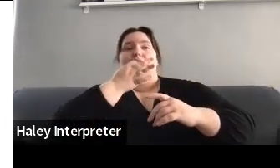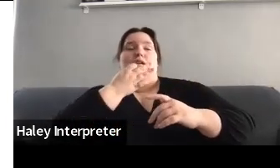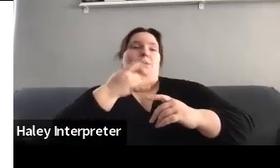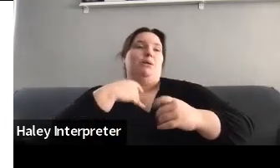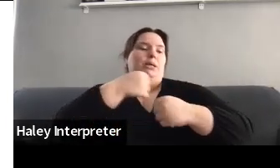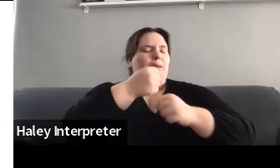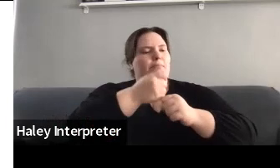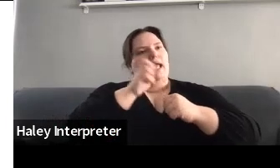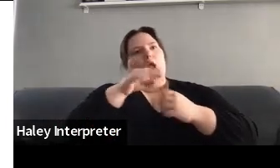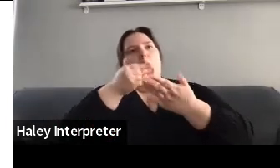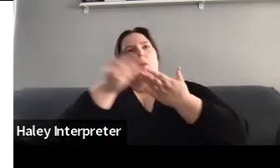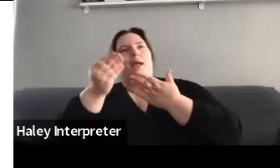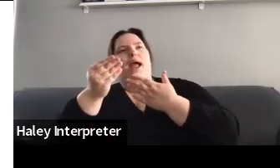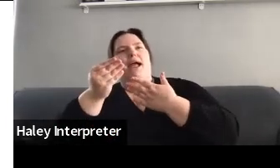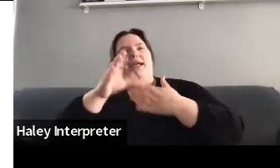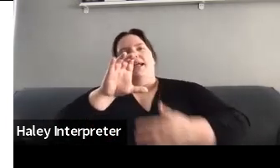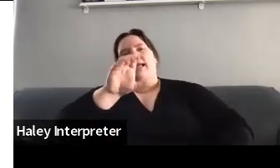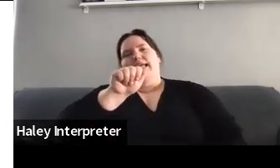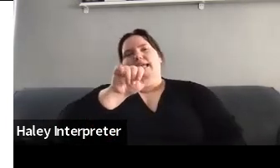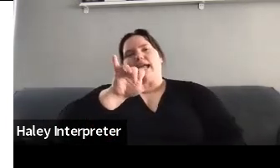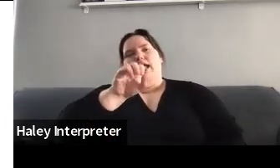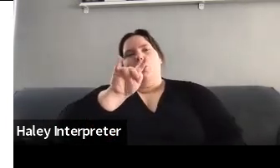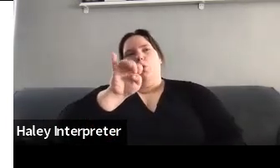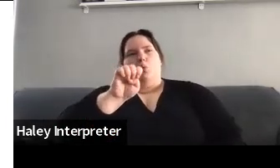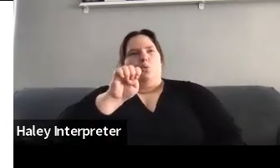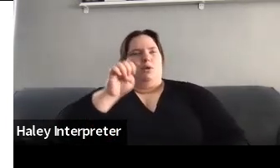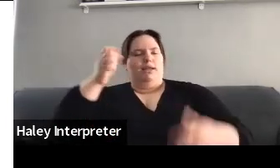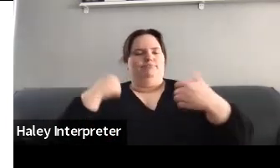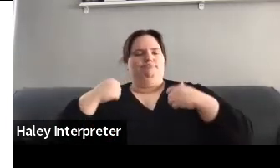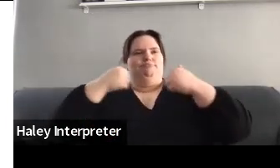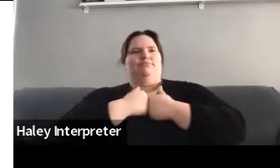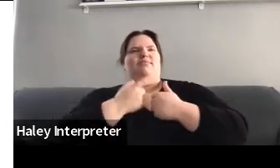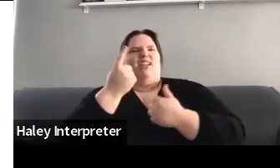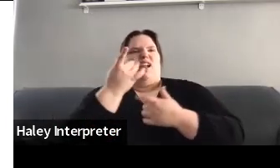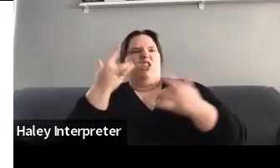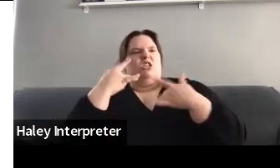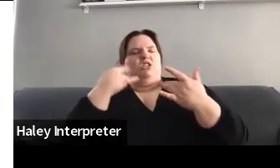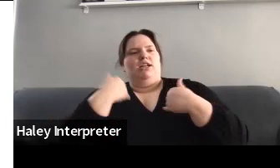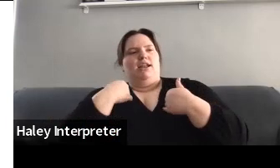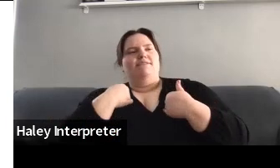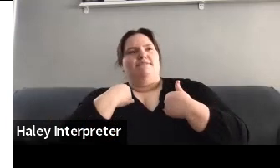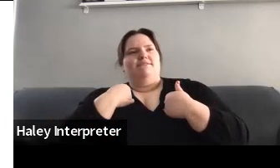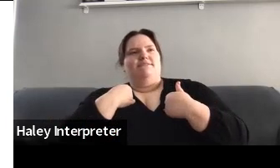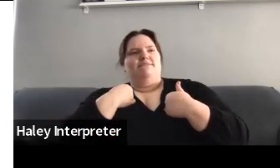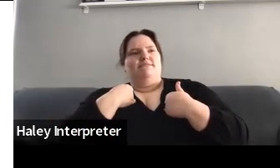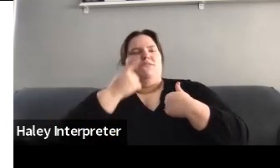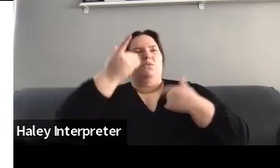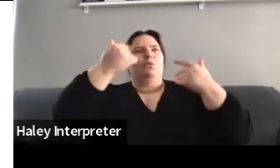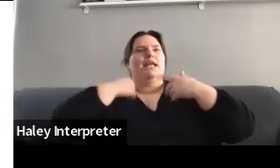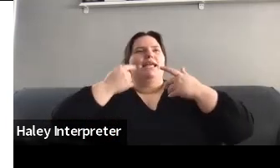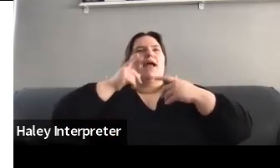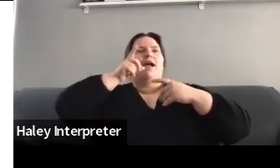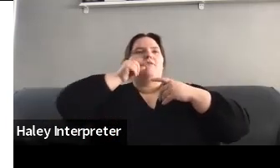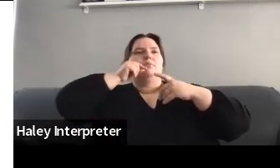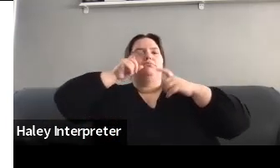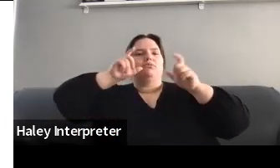a coyote jacket. That's another concern I have is we have big birds around here,